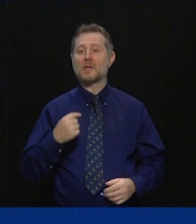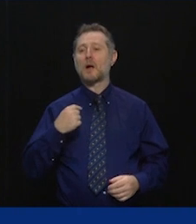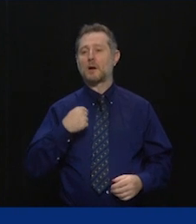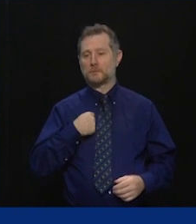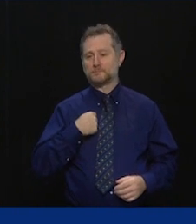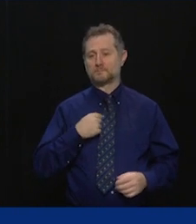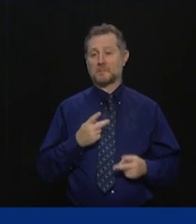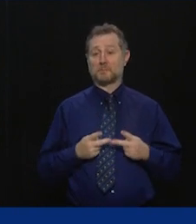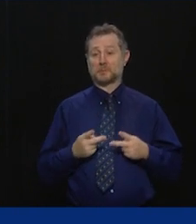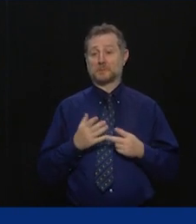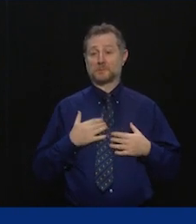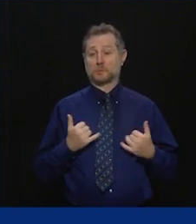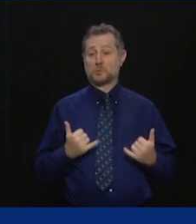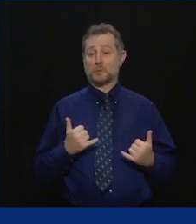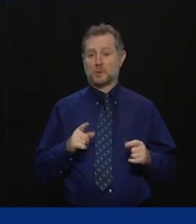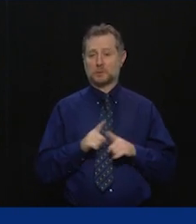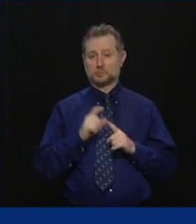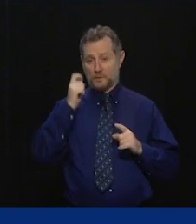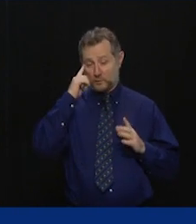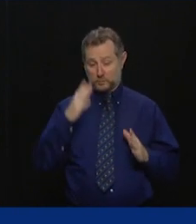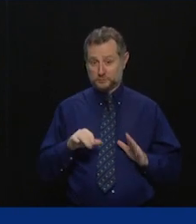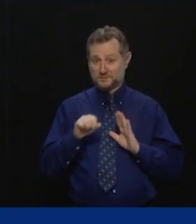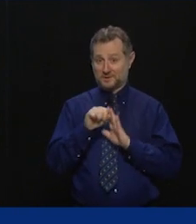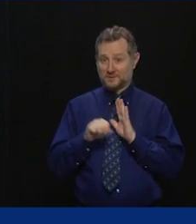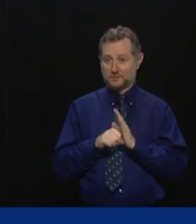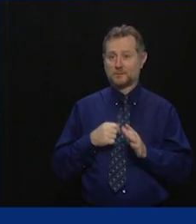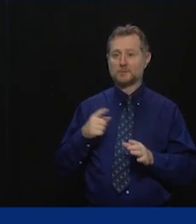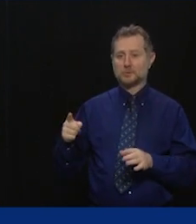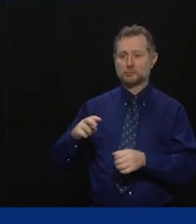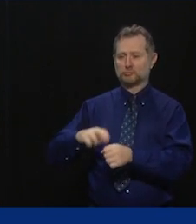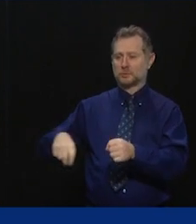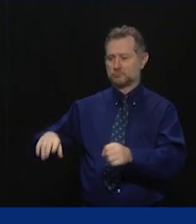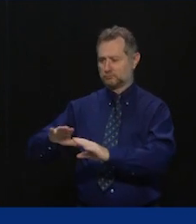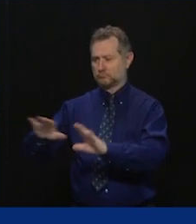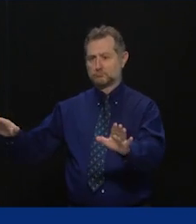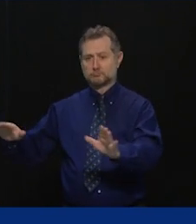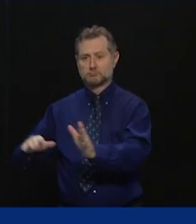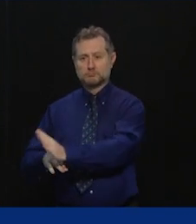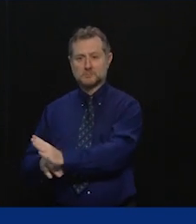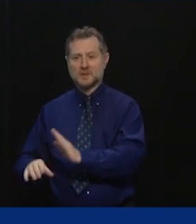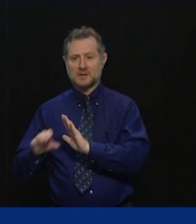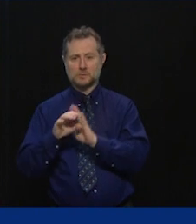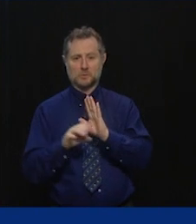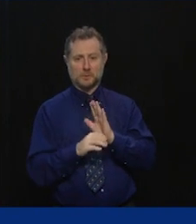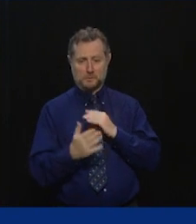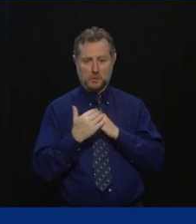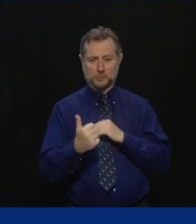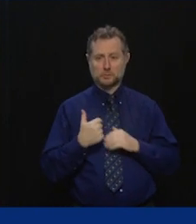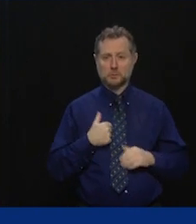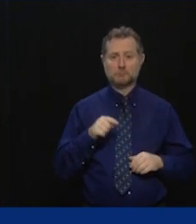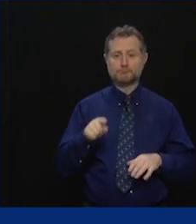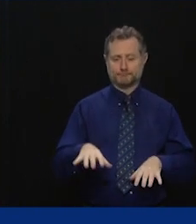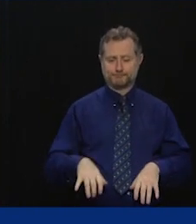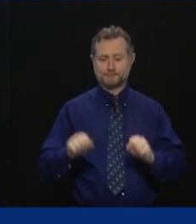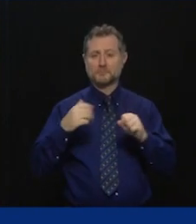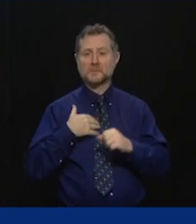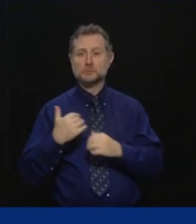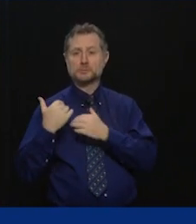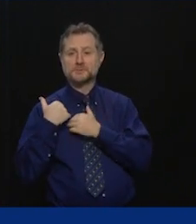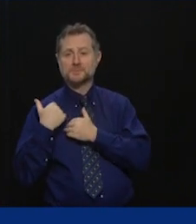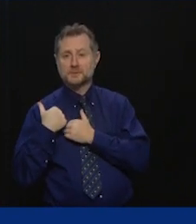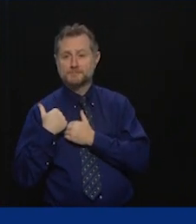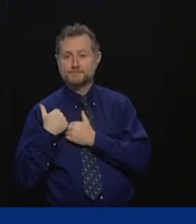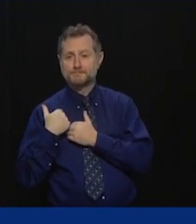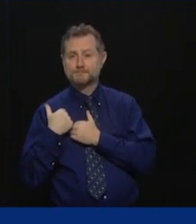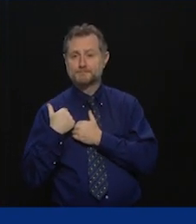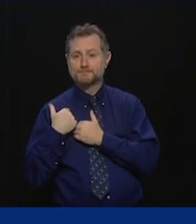the governor of the state of New York resigned, and the Constitution calls for me to assume the responsibilities as governor, and I was